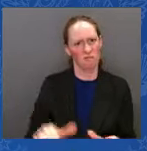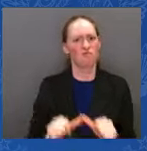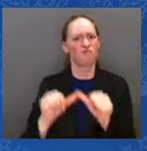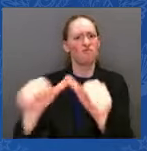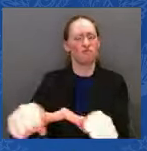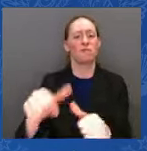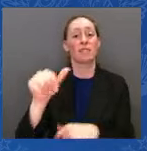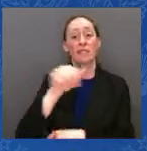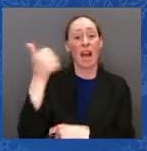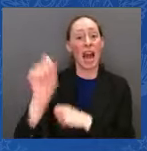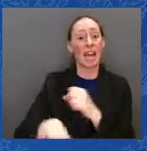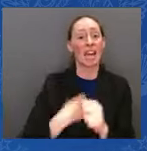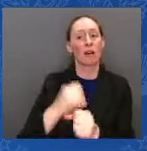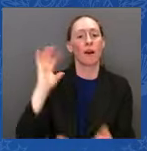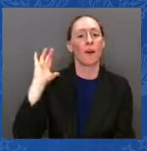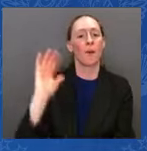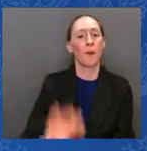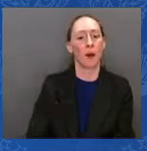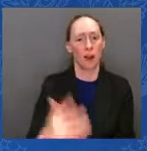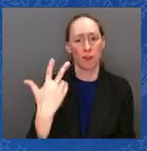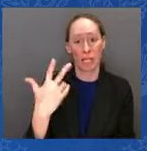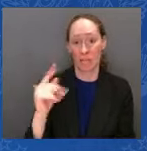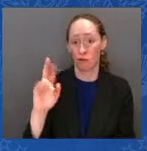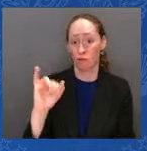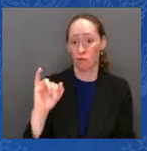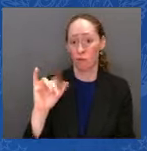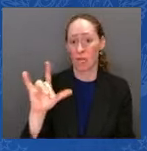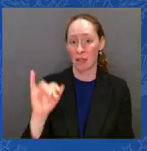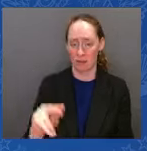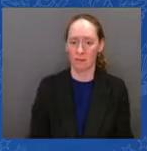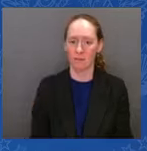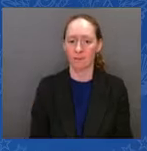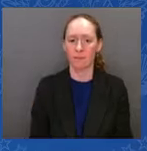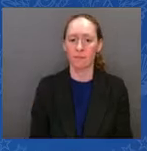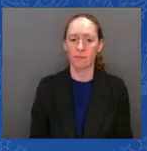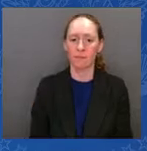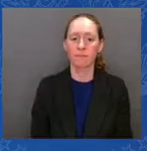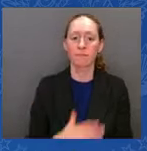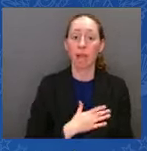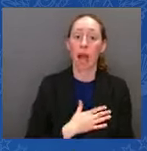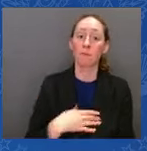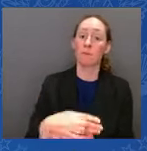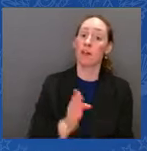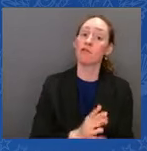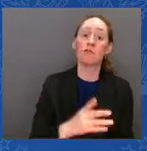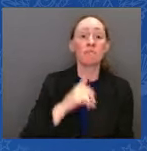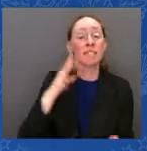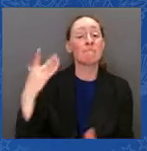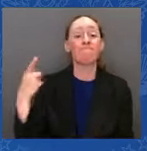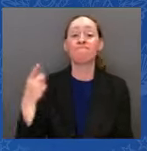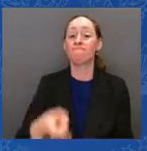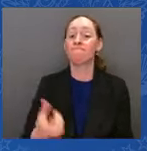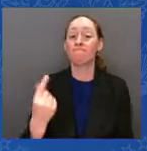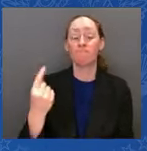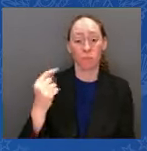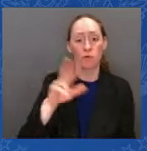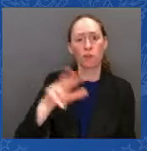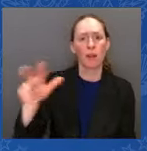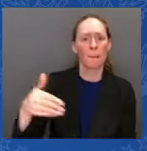my budget cuts $30 billion in wasteful spending on tax subsidies to the gas and oil companies. They earned